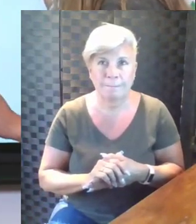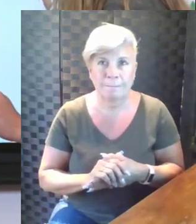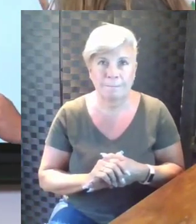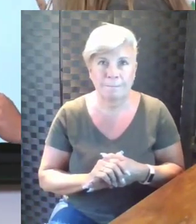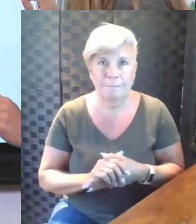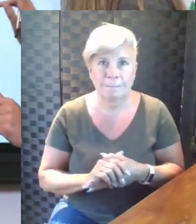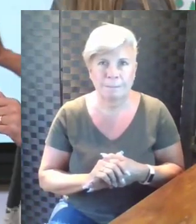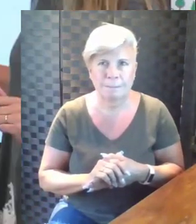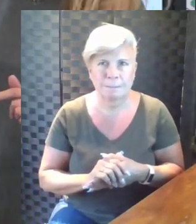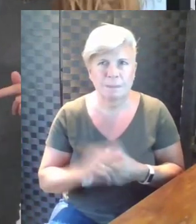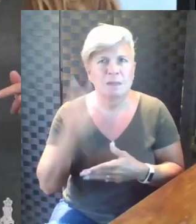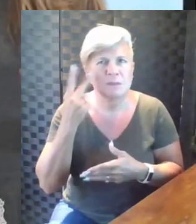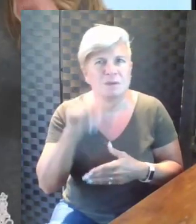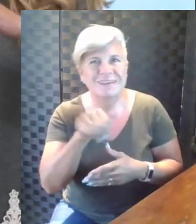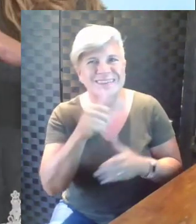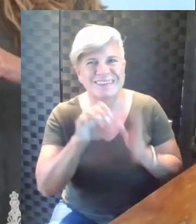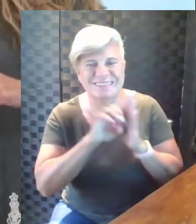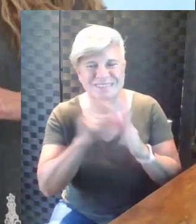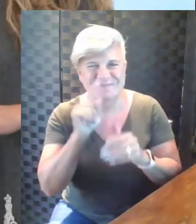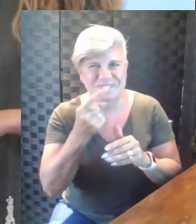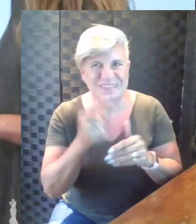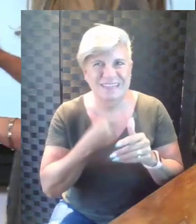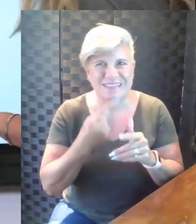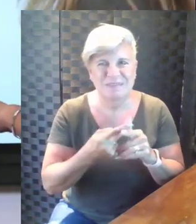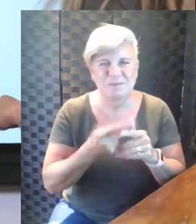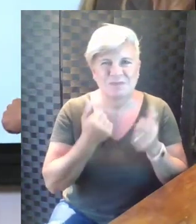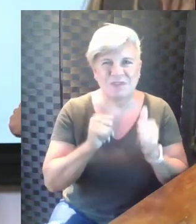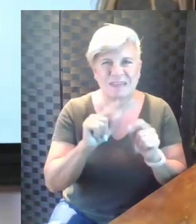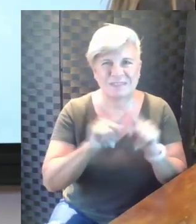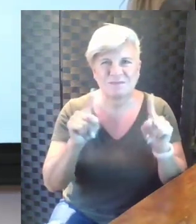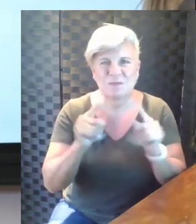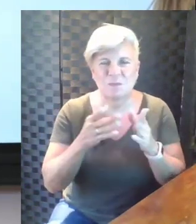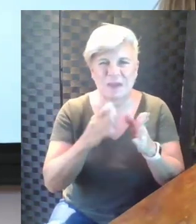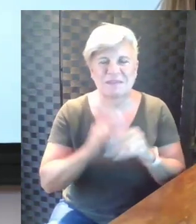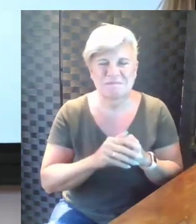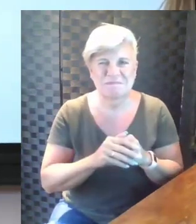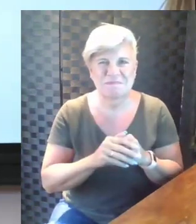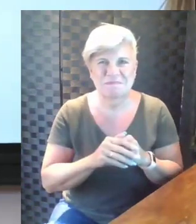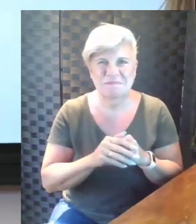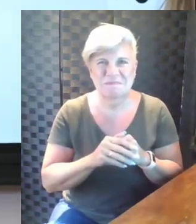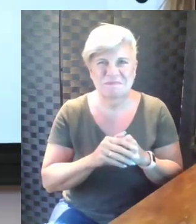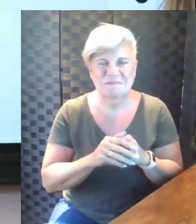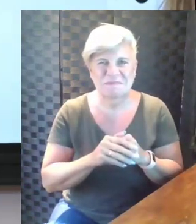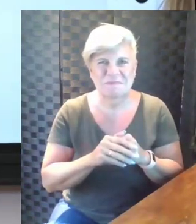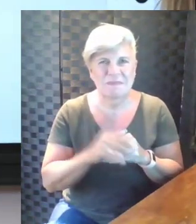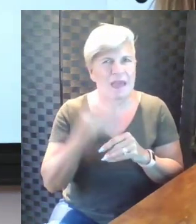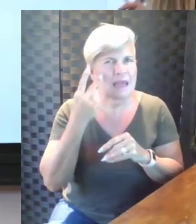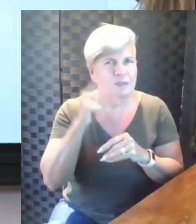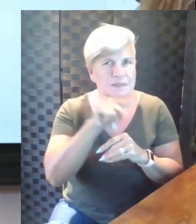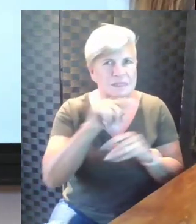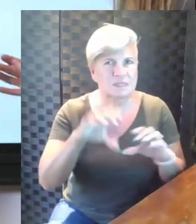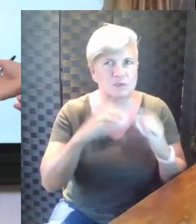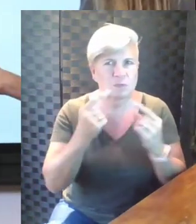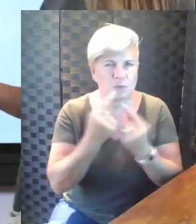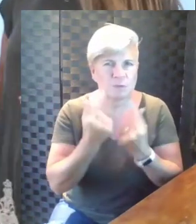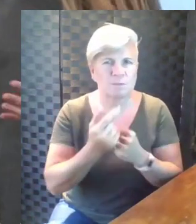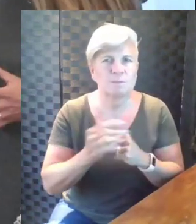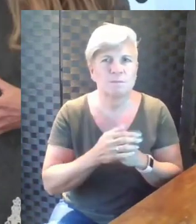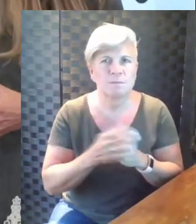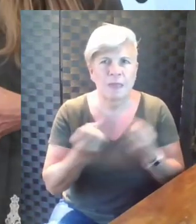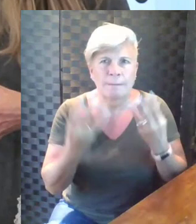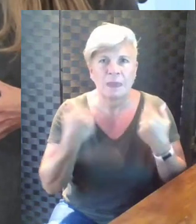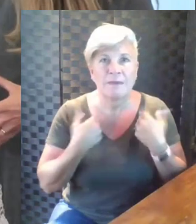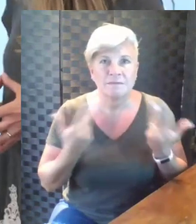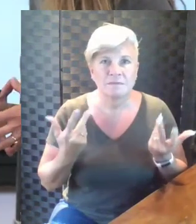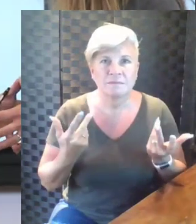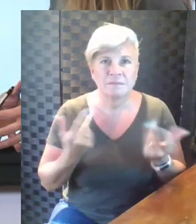Or let's look at another example first, okay? And then we'll try a different way. I'm getting ahead of myself. All right, let's look at this group. How many do we